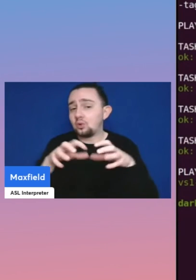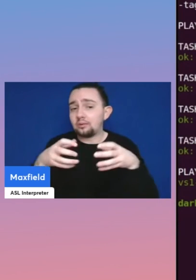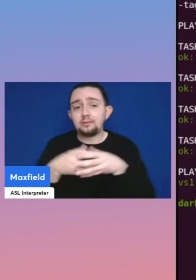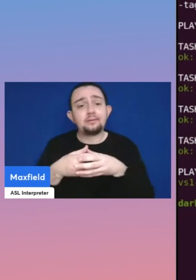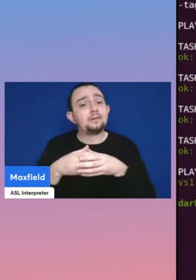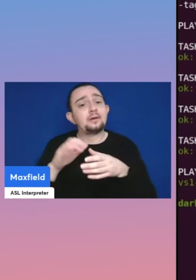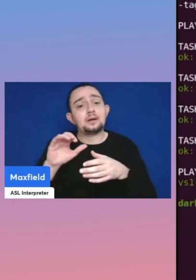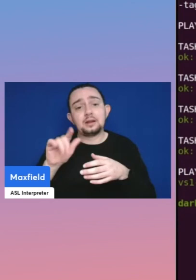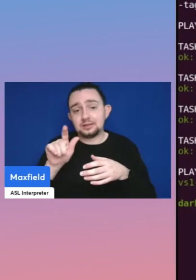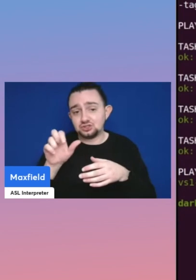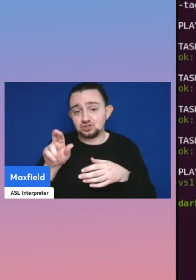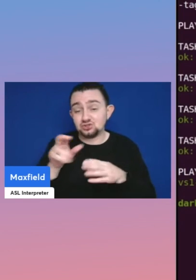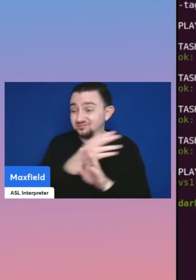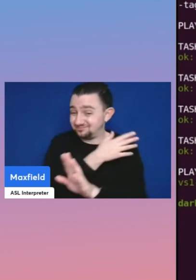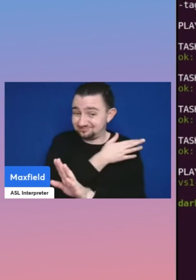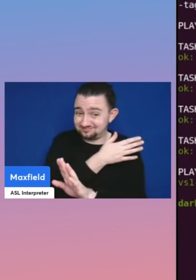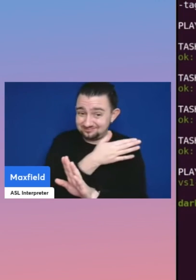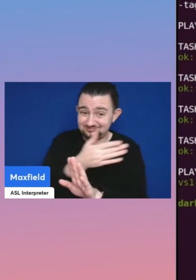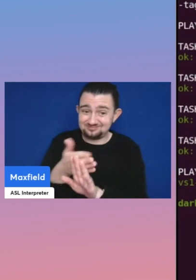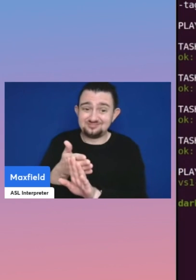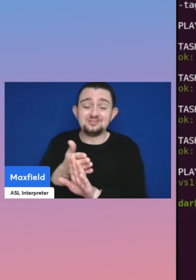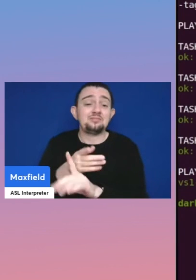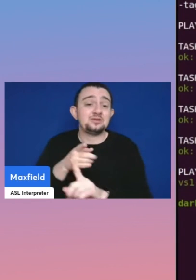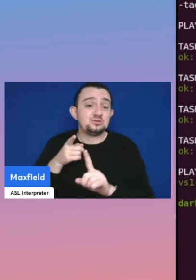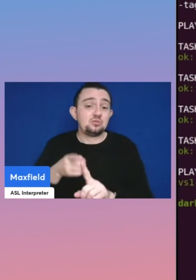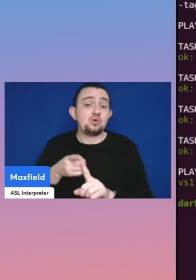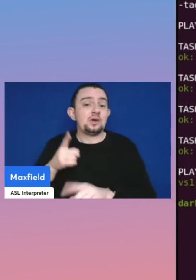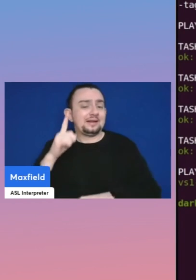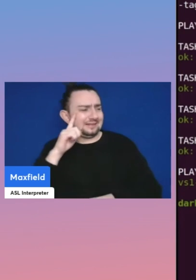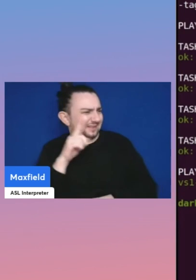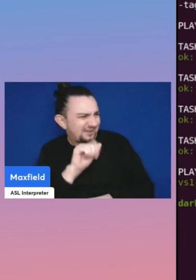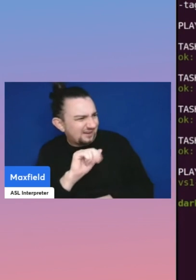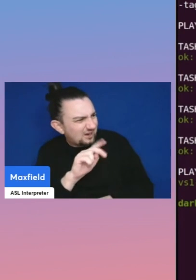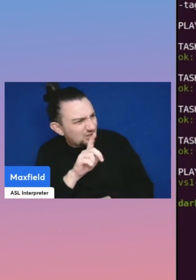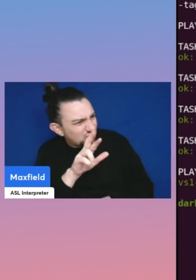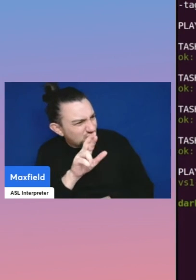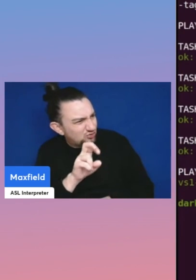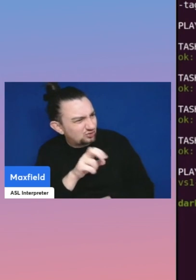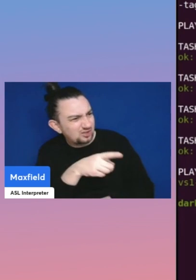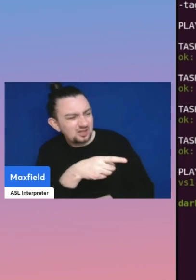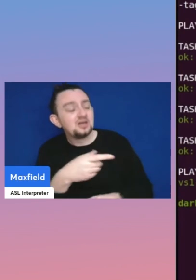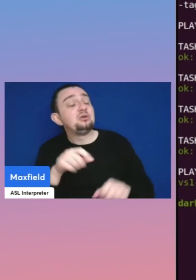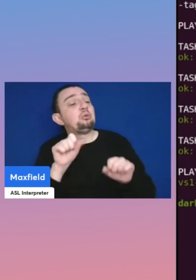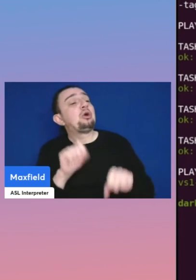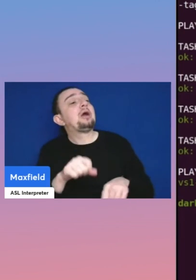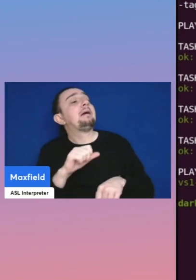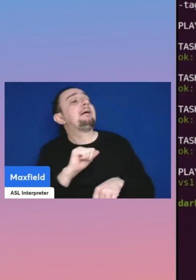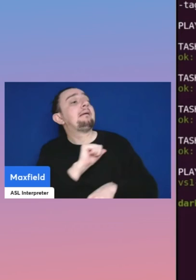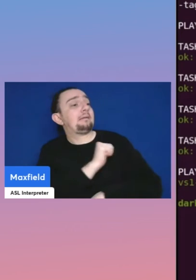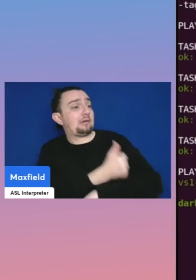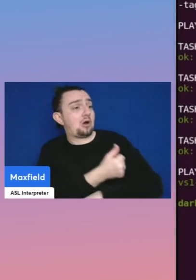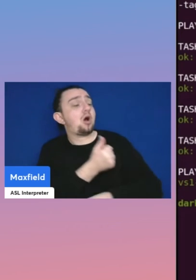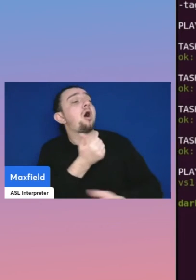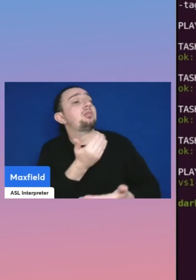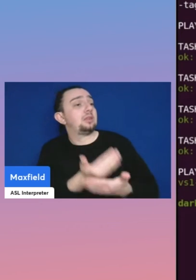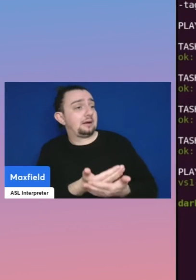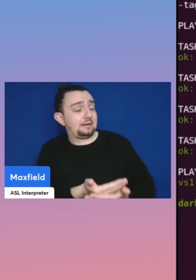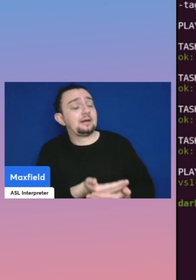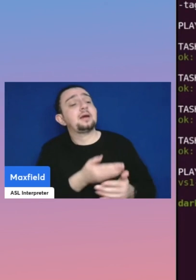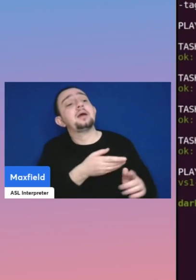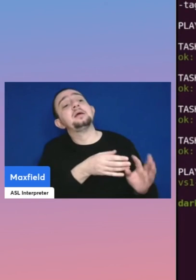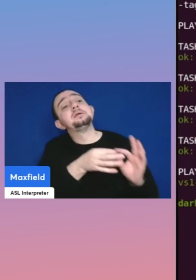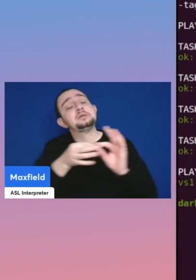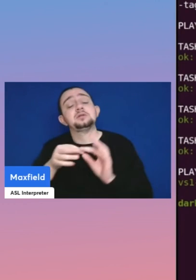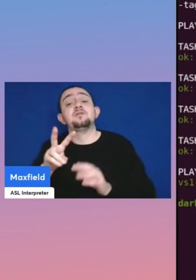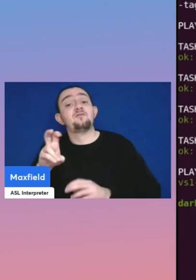And up to this point, I think, Andrei, you will only be able to authenticate to Vault. However, you would not be